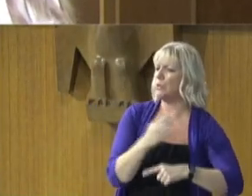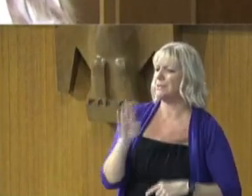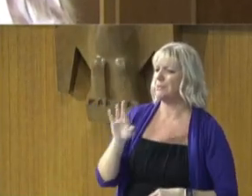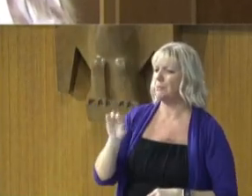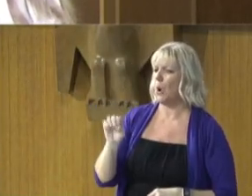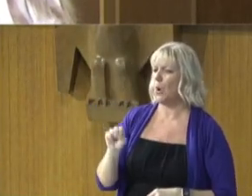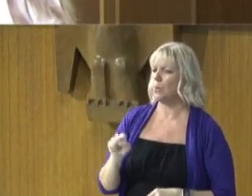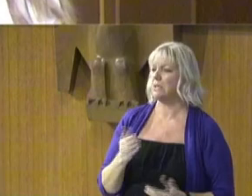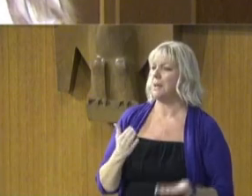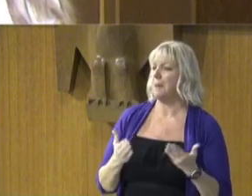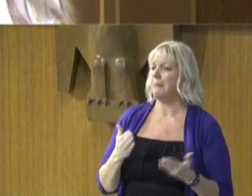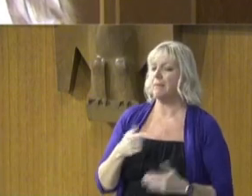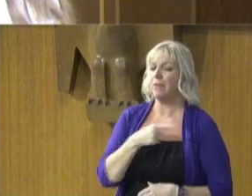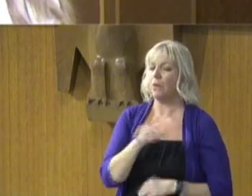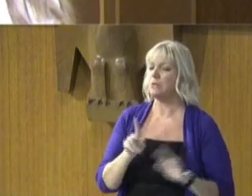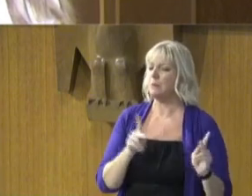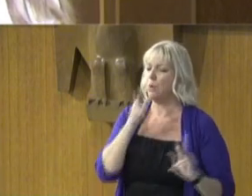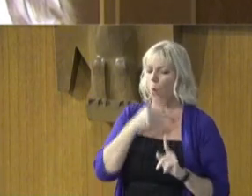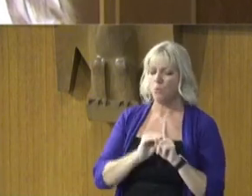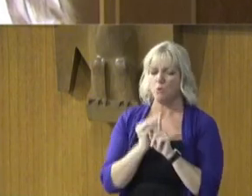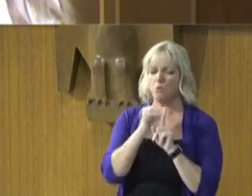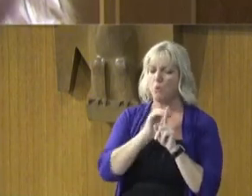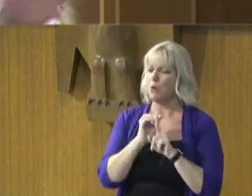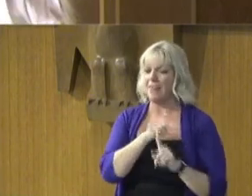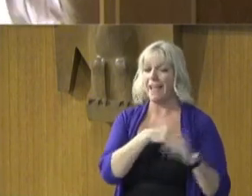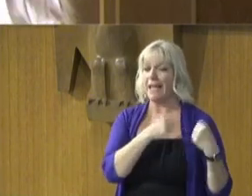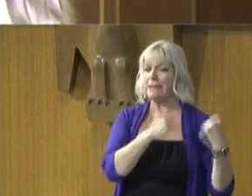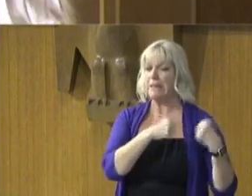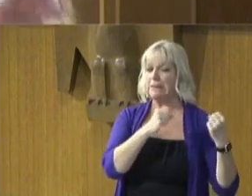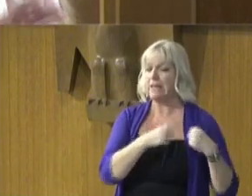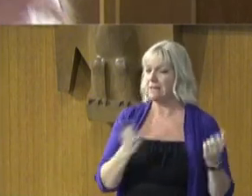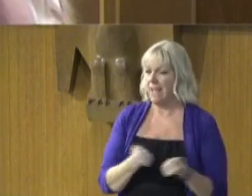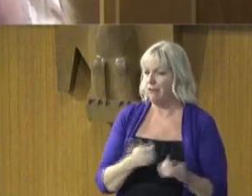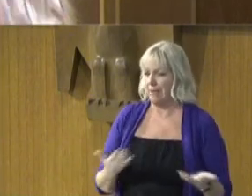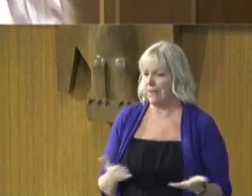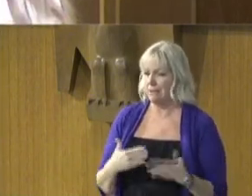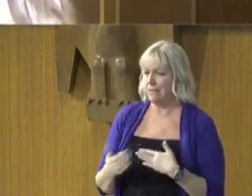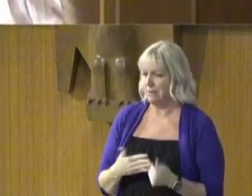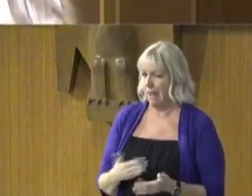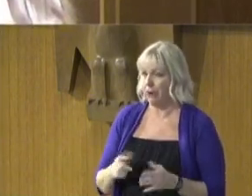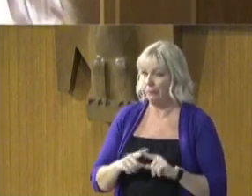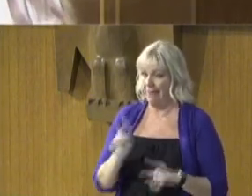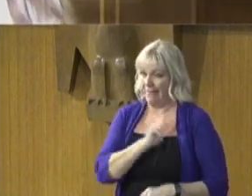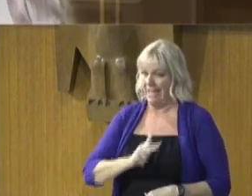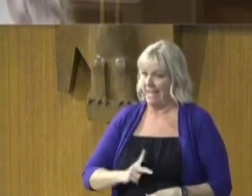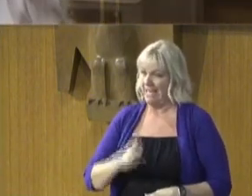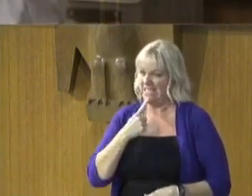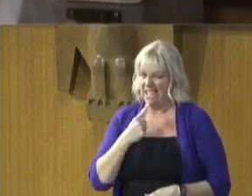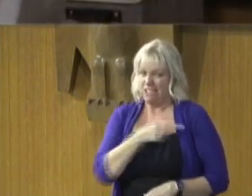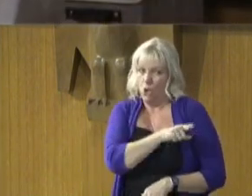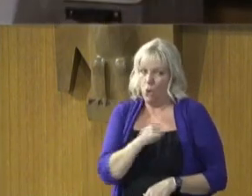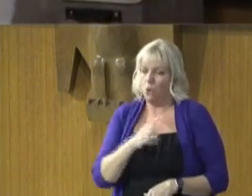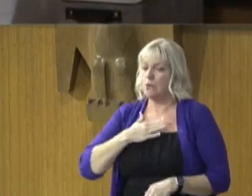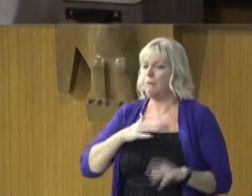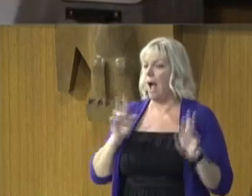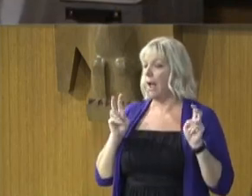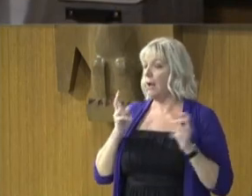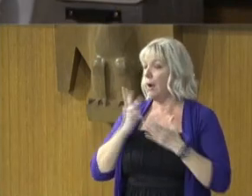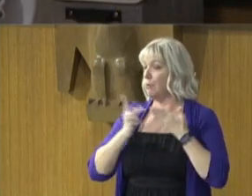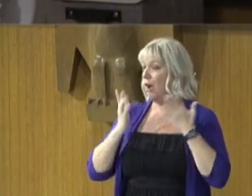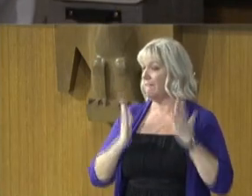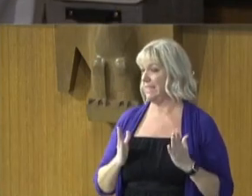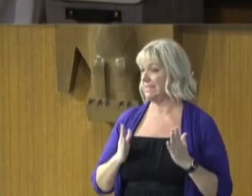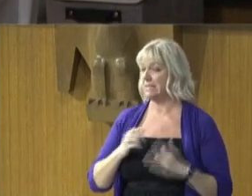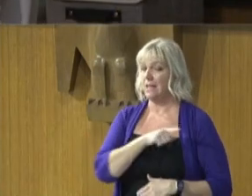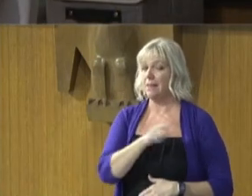might call them sycophants. You might call them yes men. That doesn't matter. That's just semantics. The king calls them his prophets, and they will